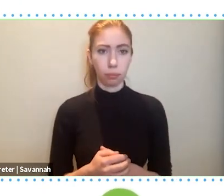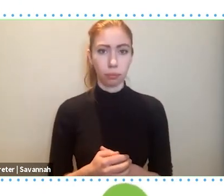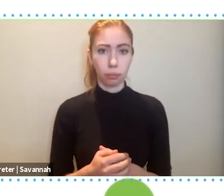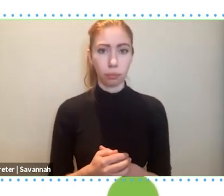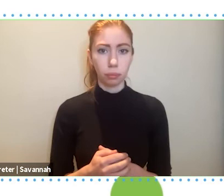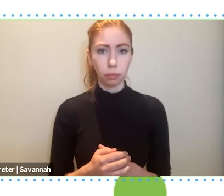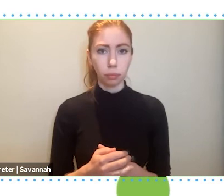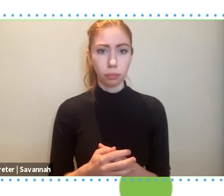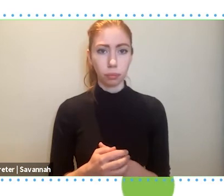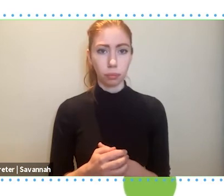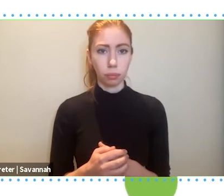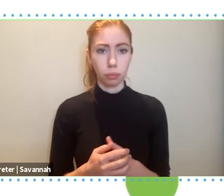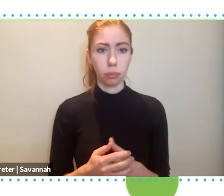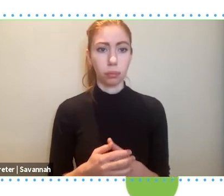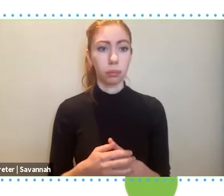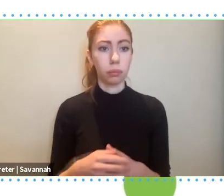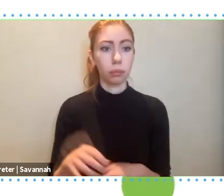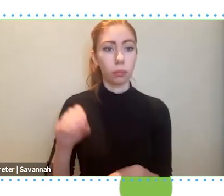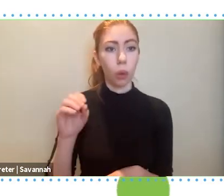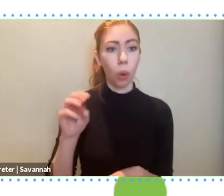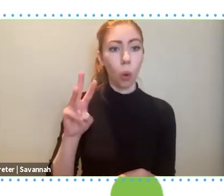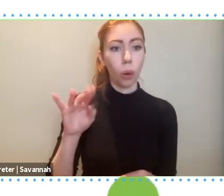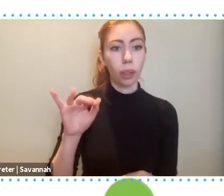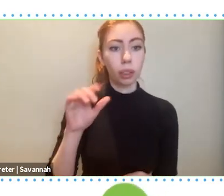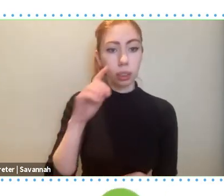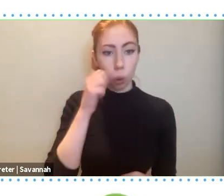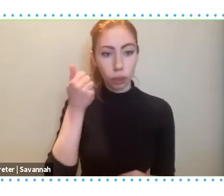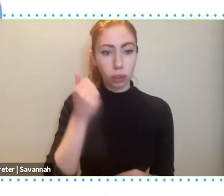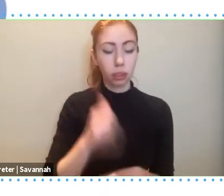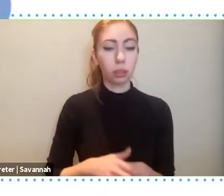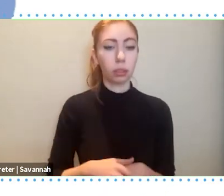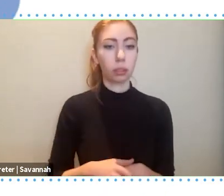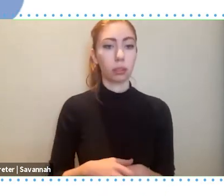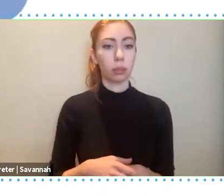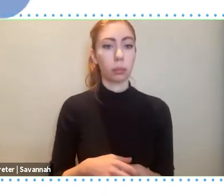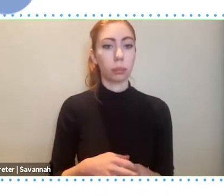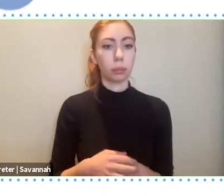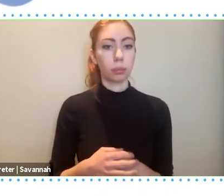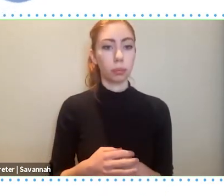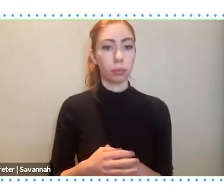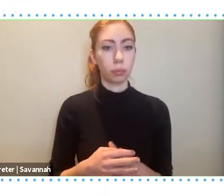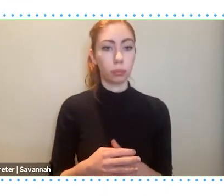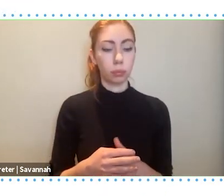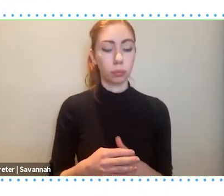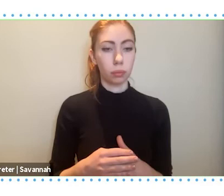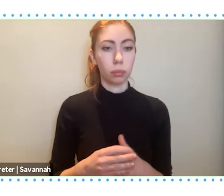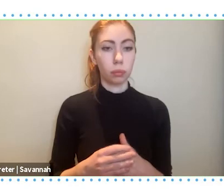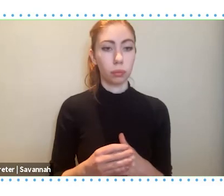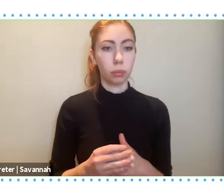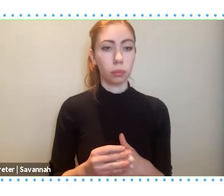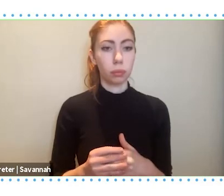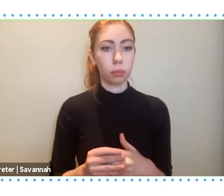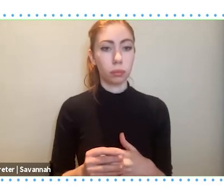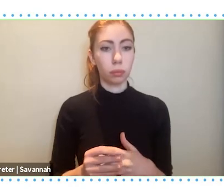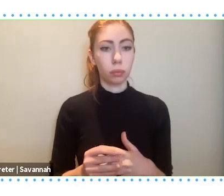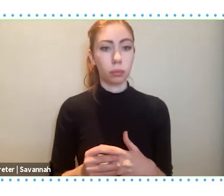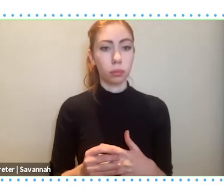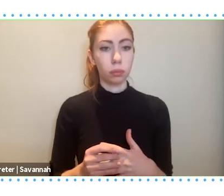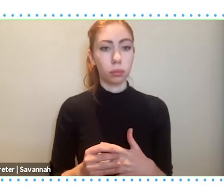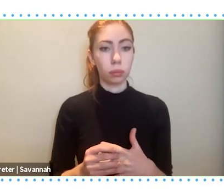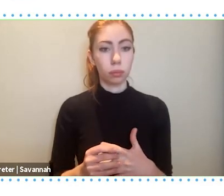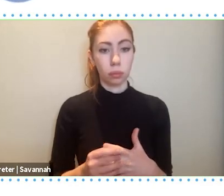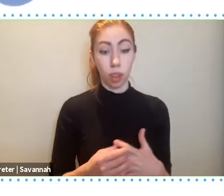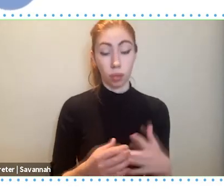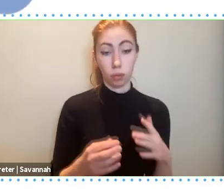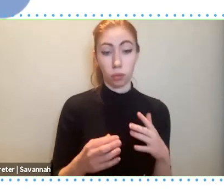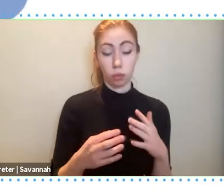going to that space of what if we were to really talk about imagining you, because I think the call that I'm hearing from this report and